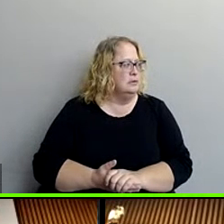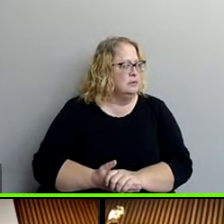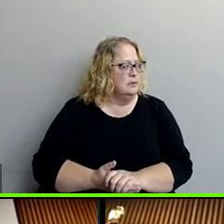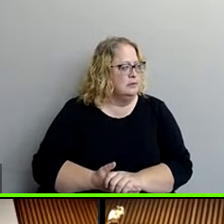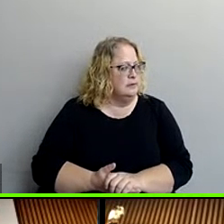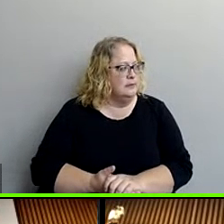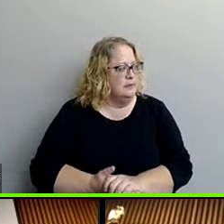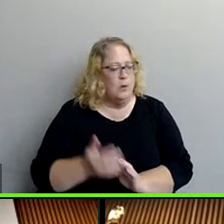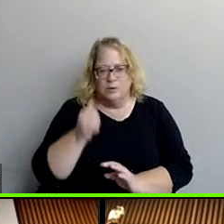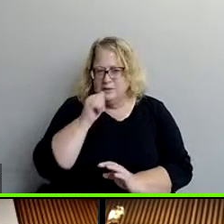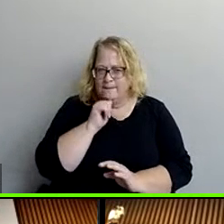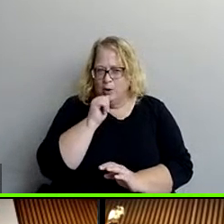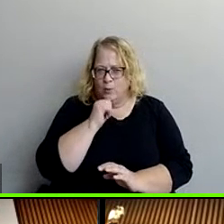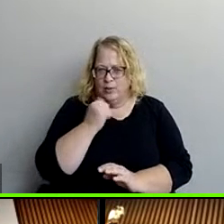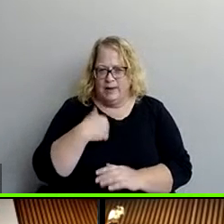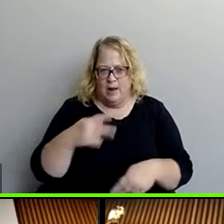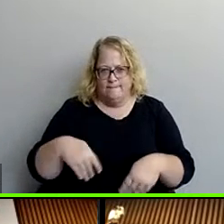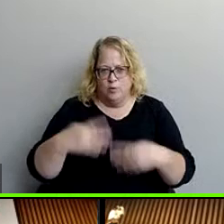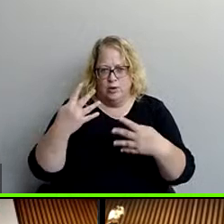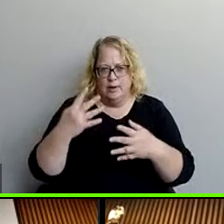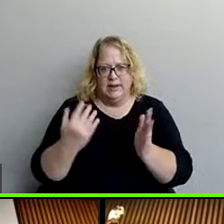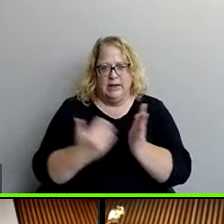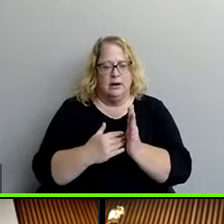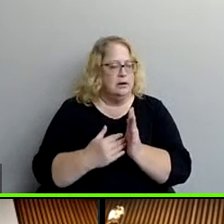one, sorry, bear with me.